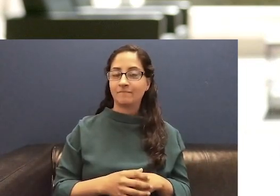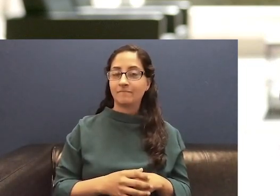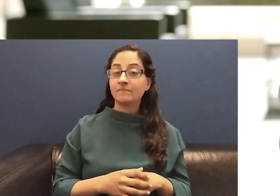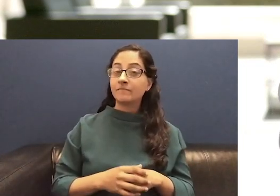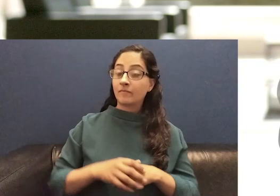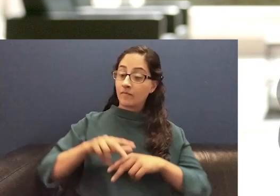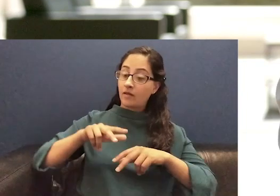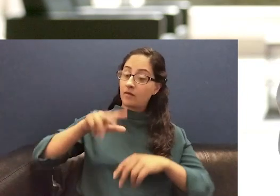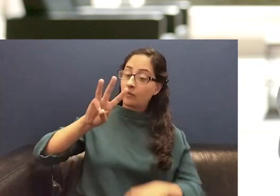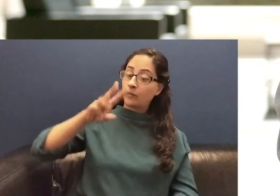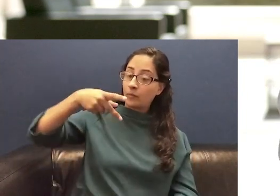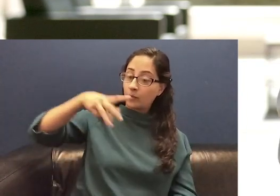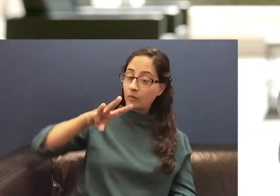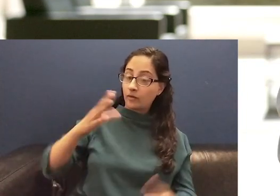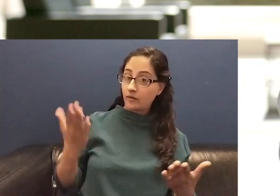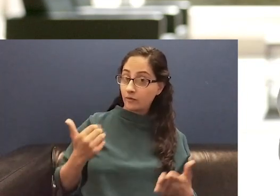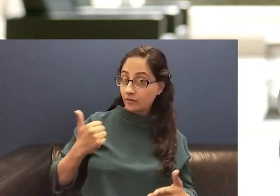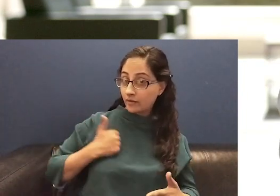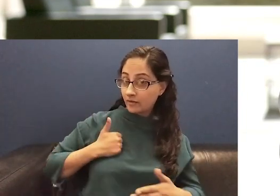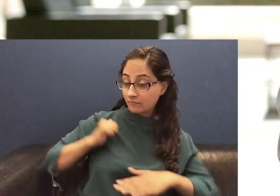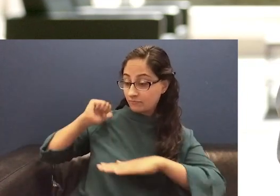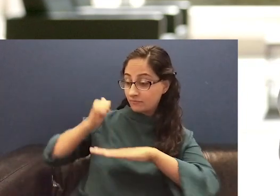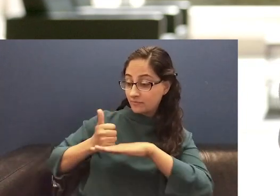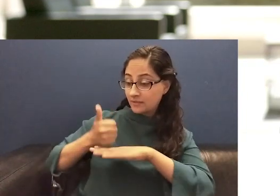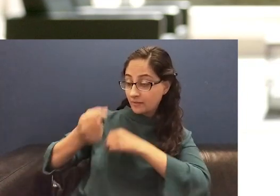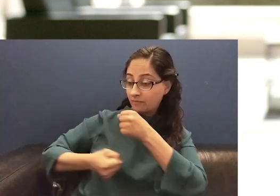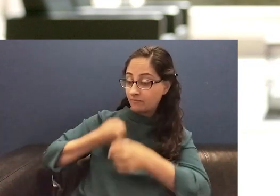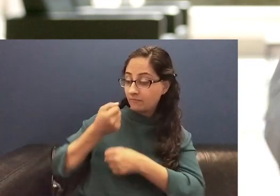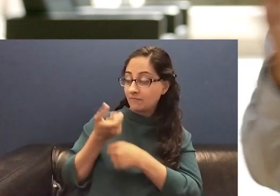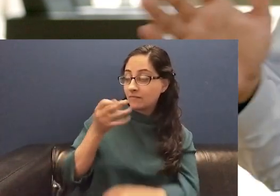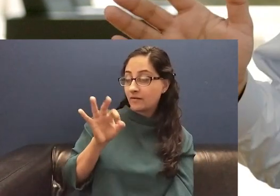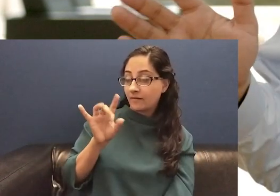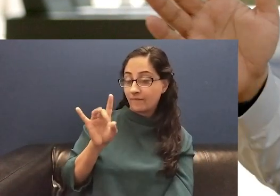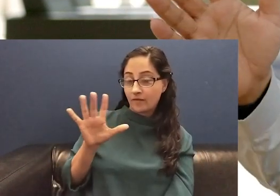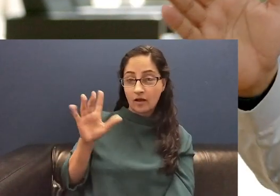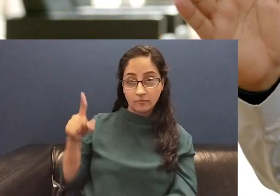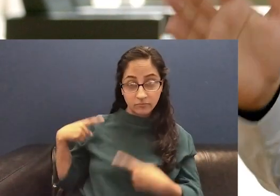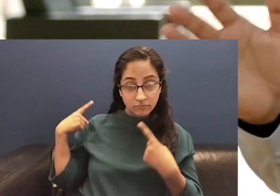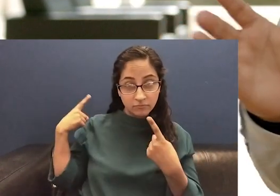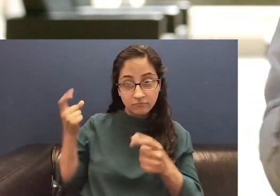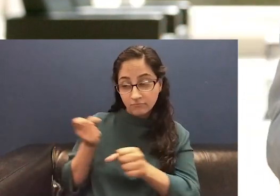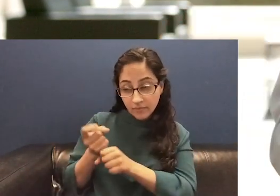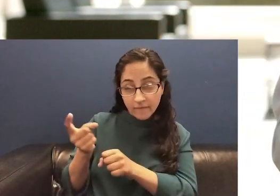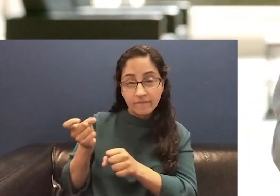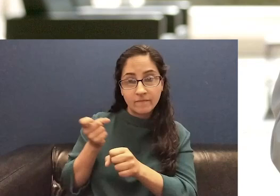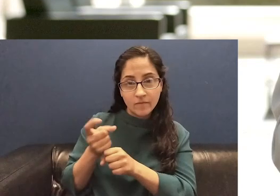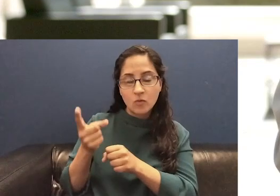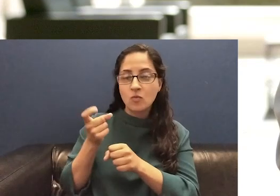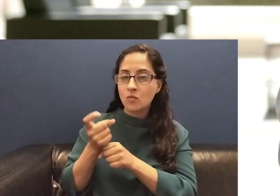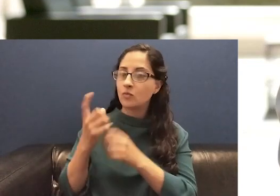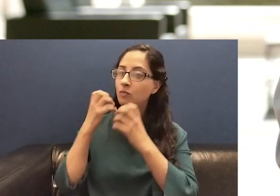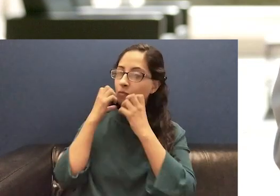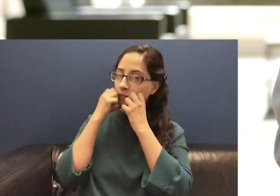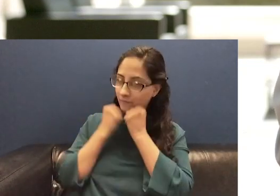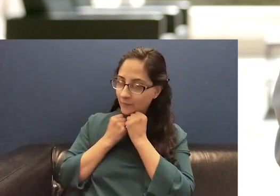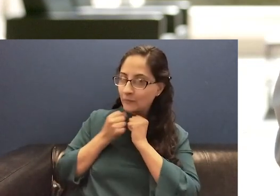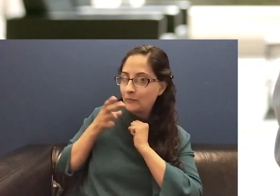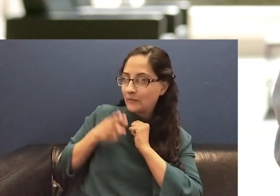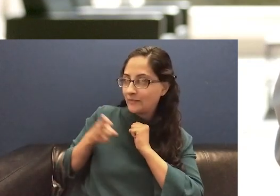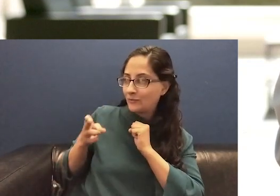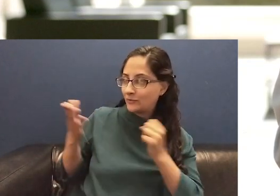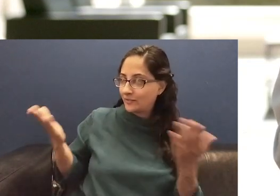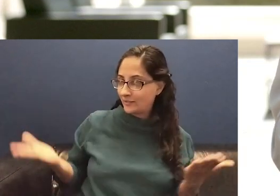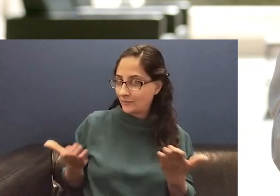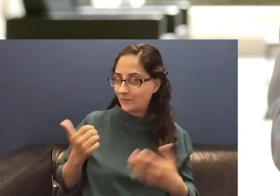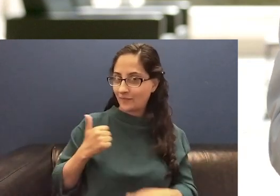1985. So it's got a long history. But of course, like all parts of our societies, we have been through quite